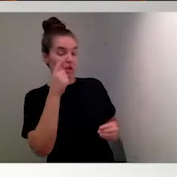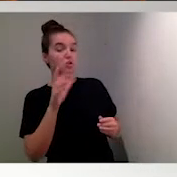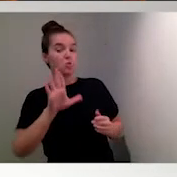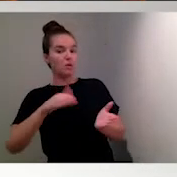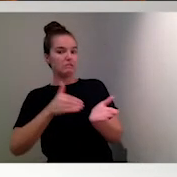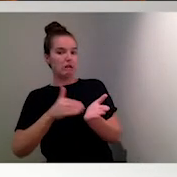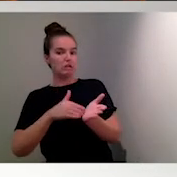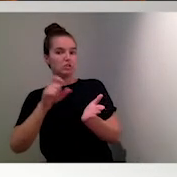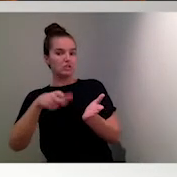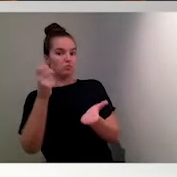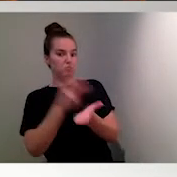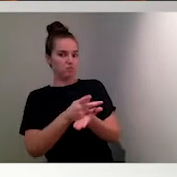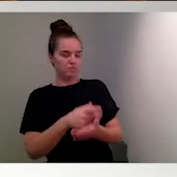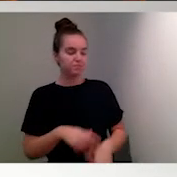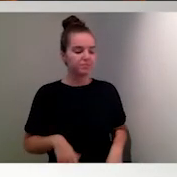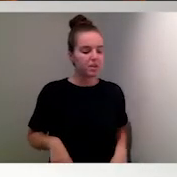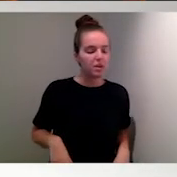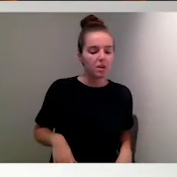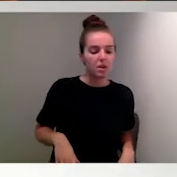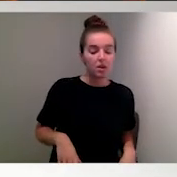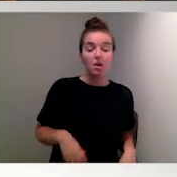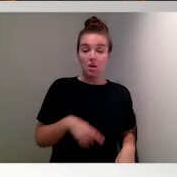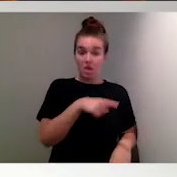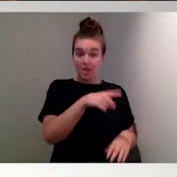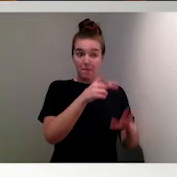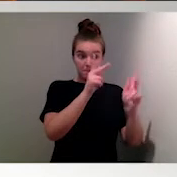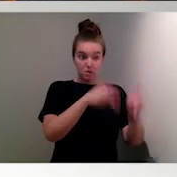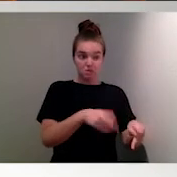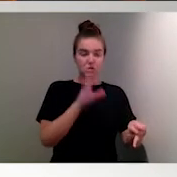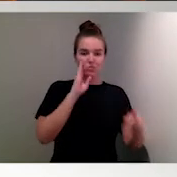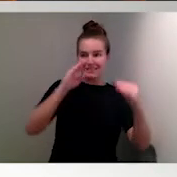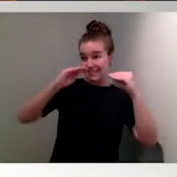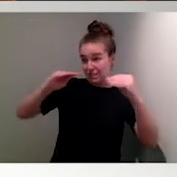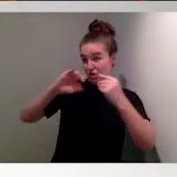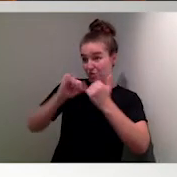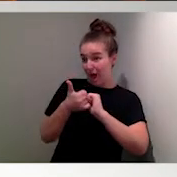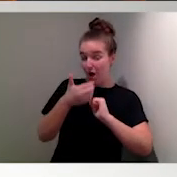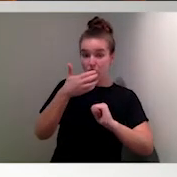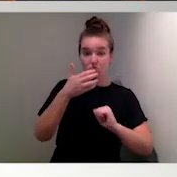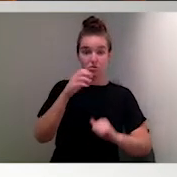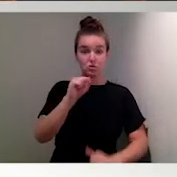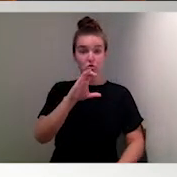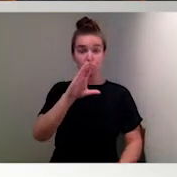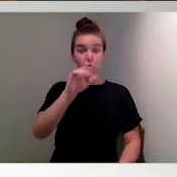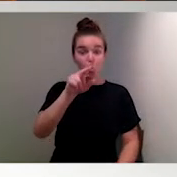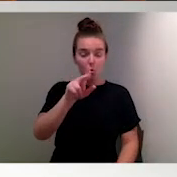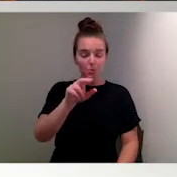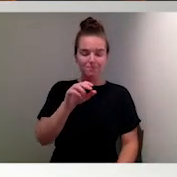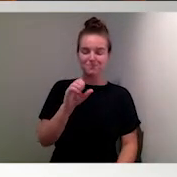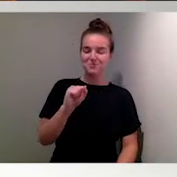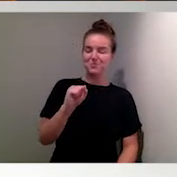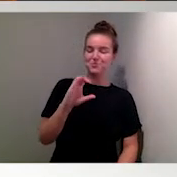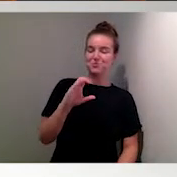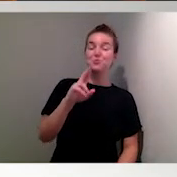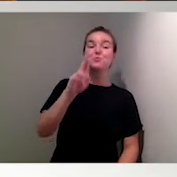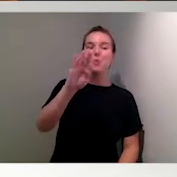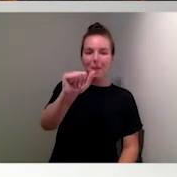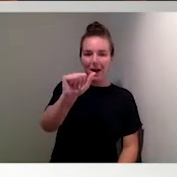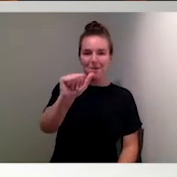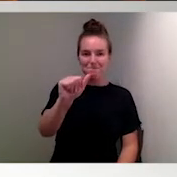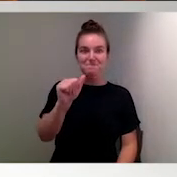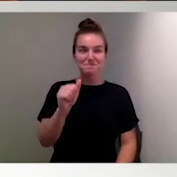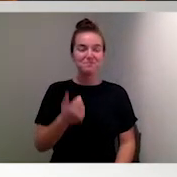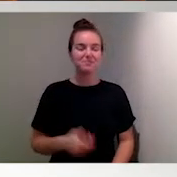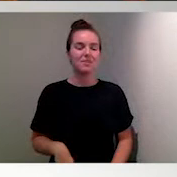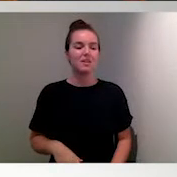property. And there are other beaches, Club Med Turquoise also does the same thing. And there are other properties around